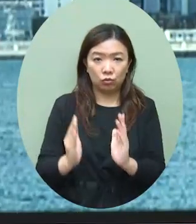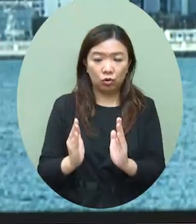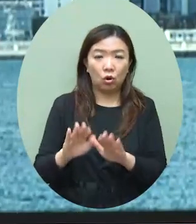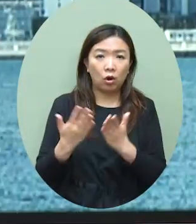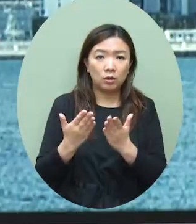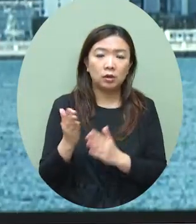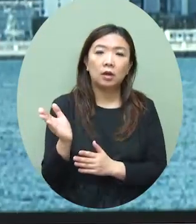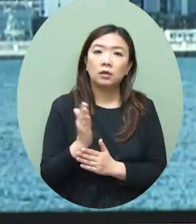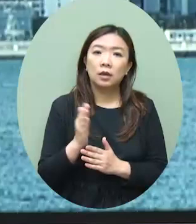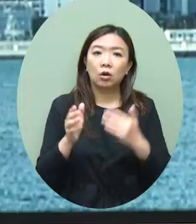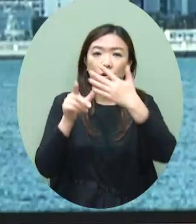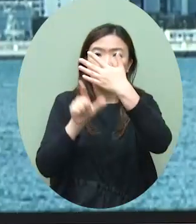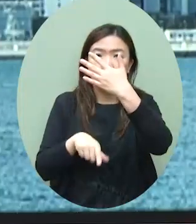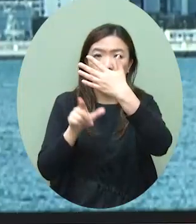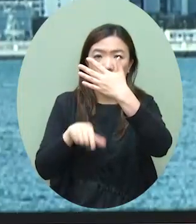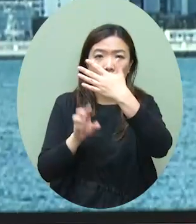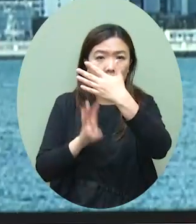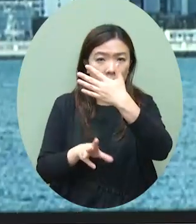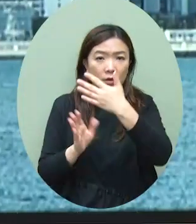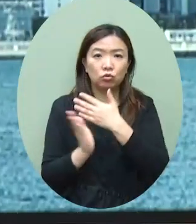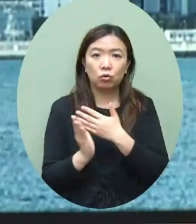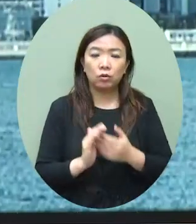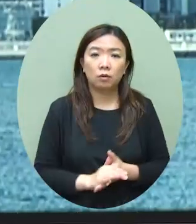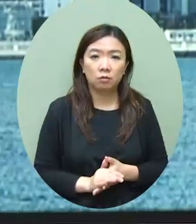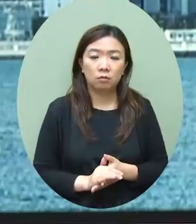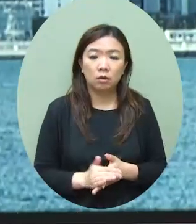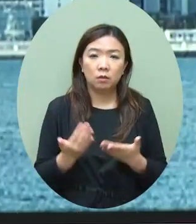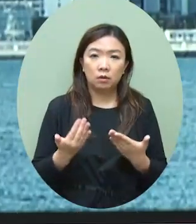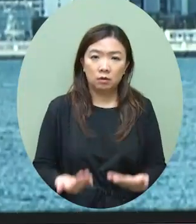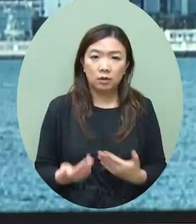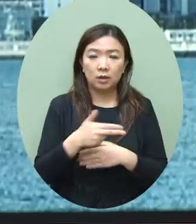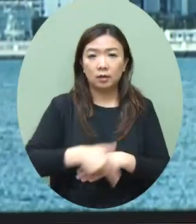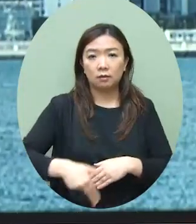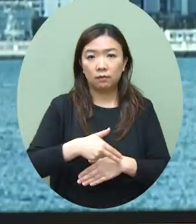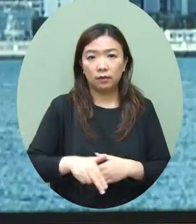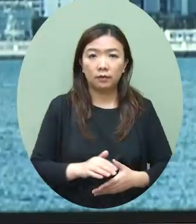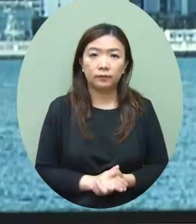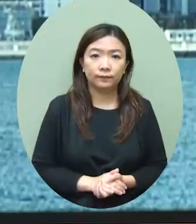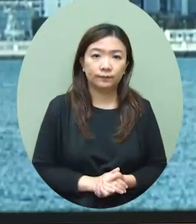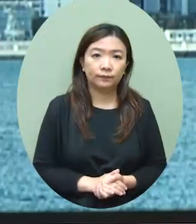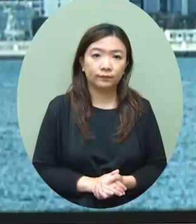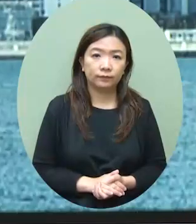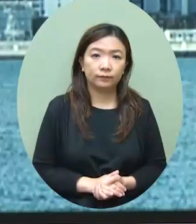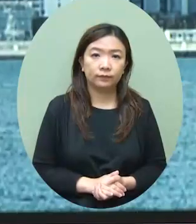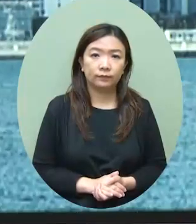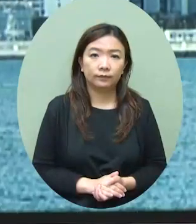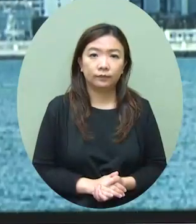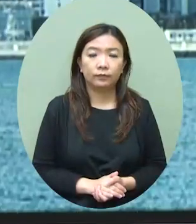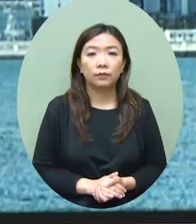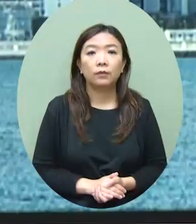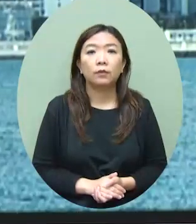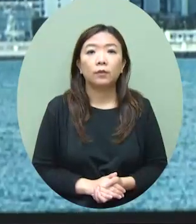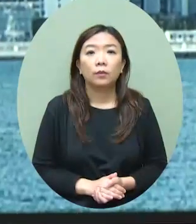So this is the plan at the moment. As far as border controls, these are still very important measures in order